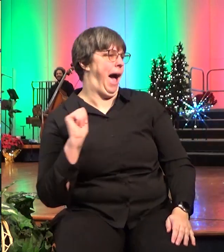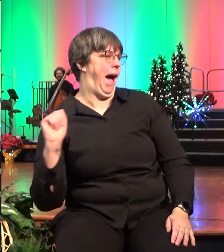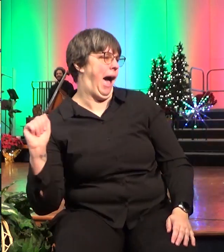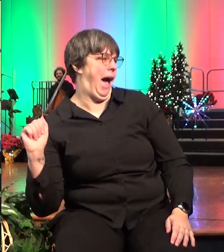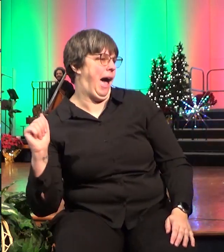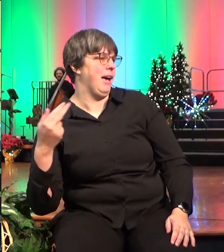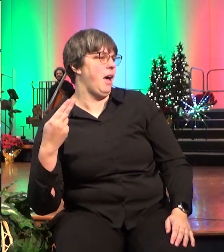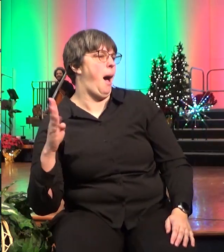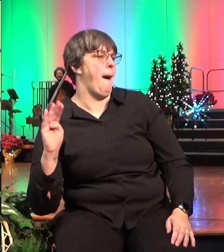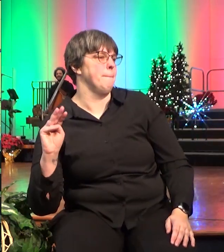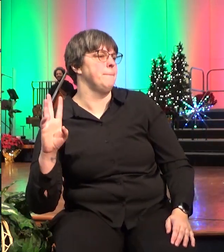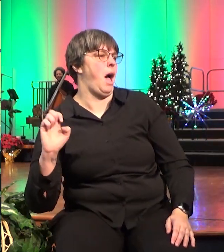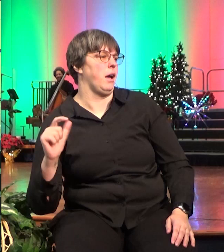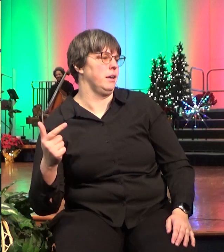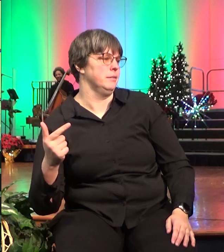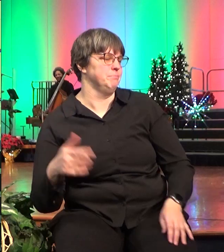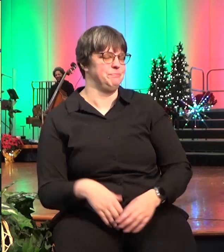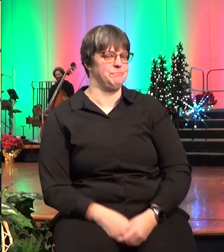Bah, humbug.